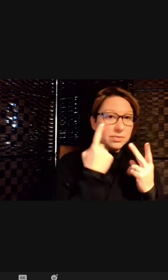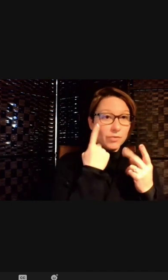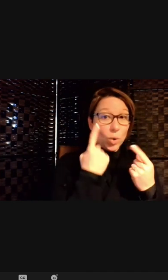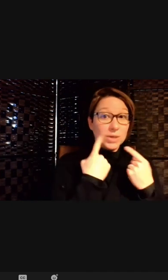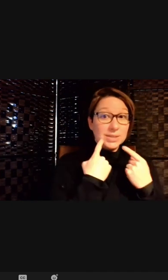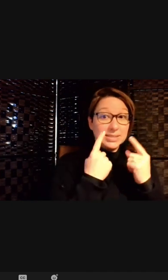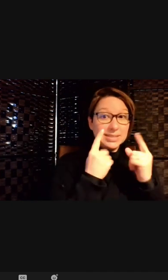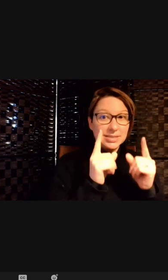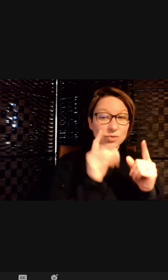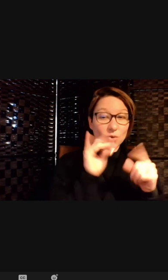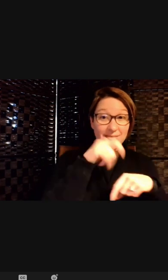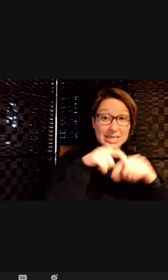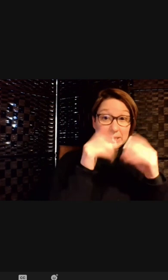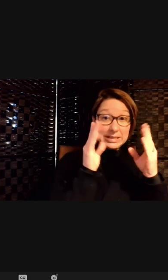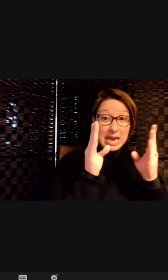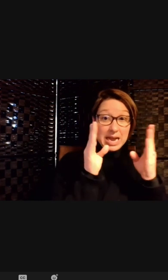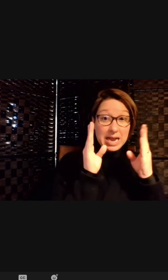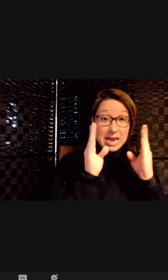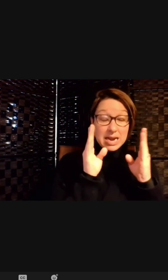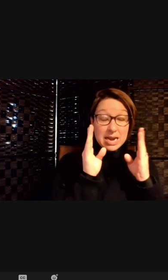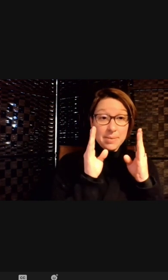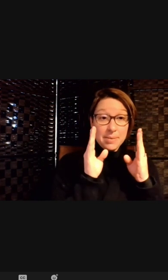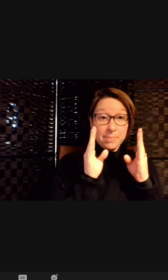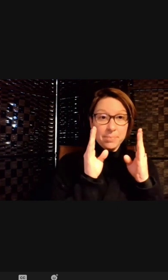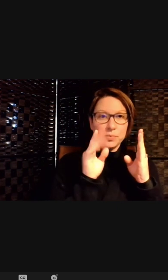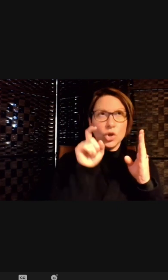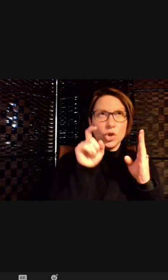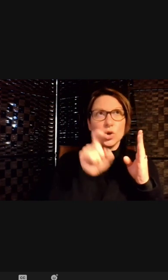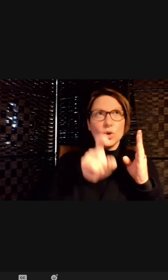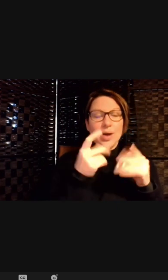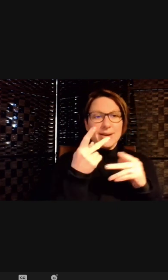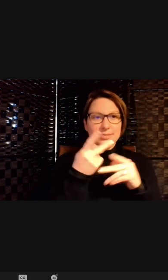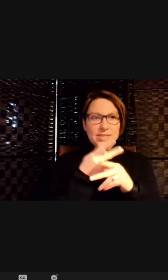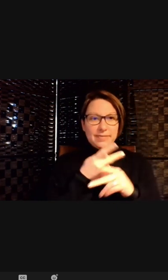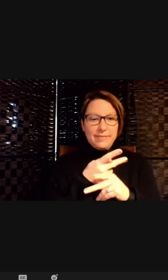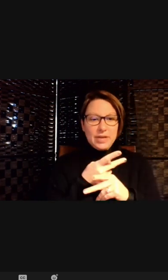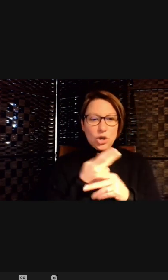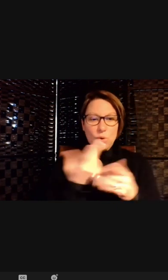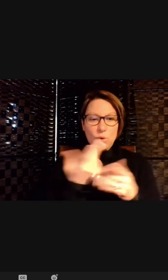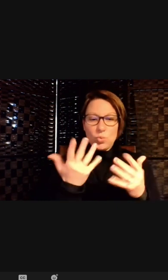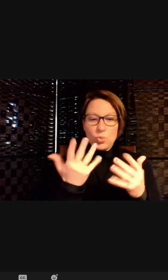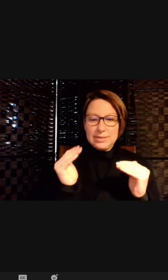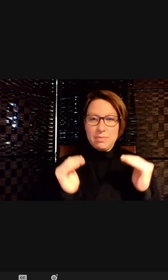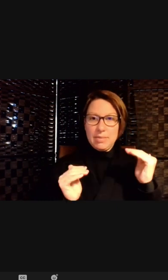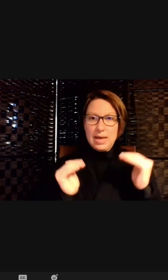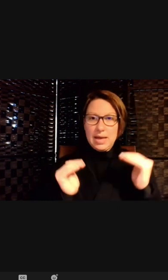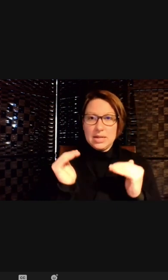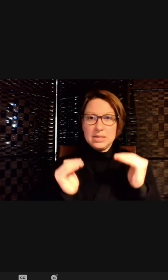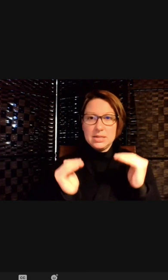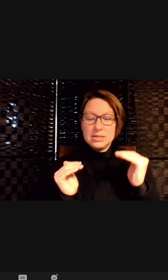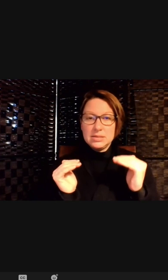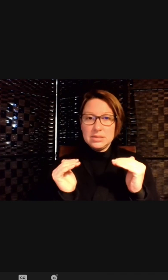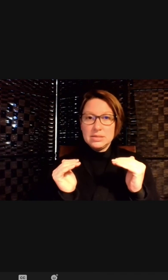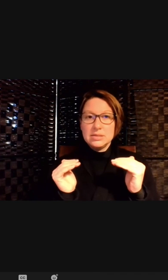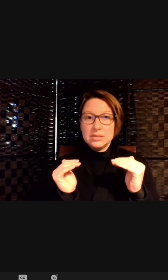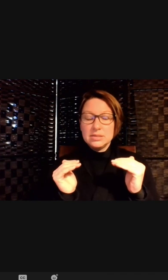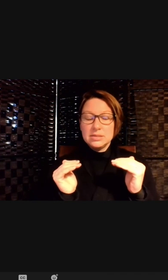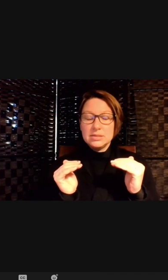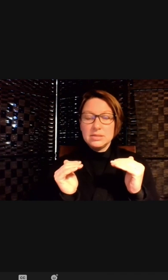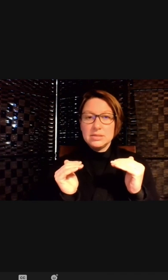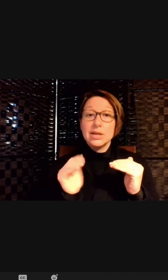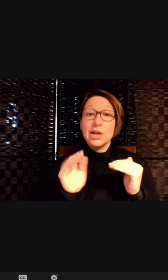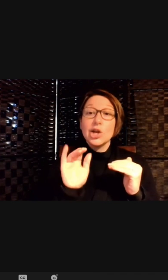of those times, that vision as an access point, you need to kind of figure out what's that balance to make sure. And then you also need to make sure